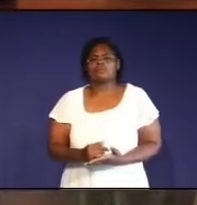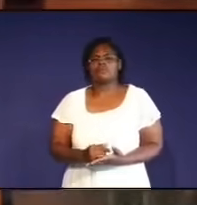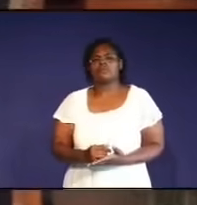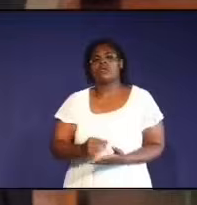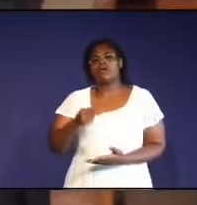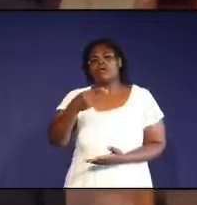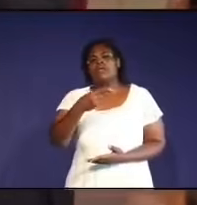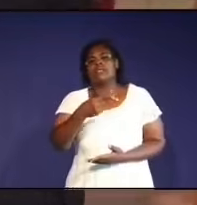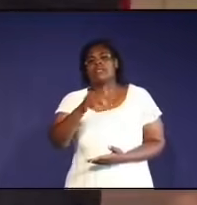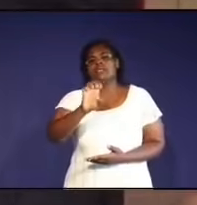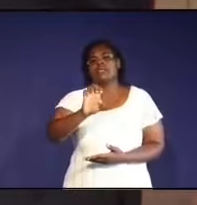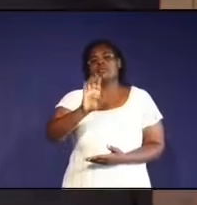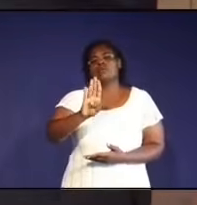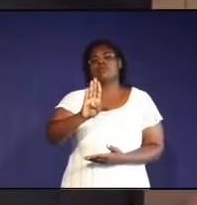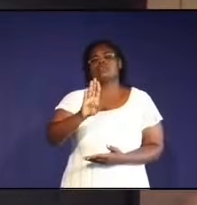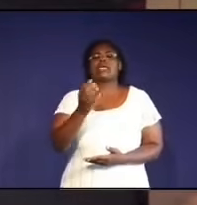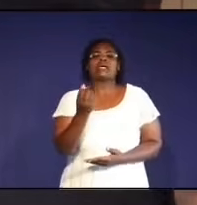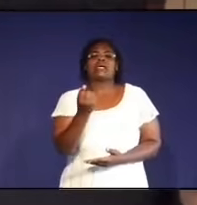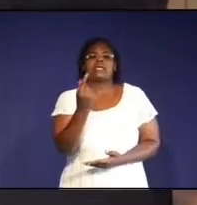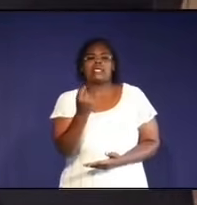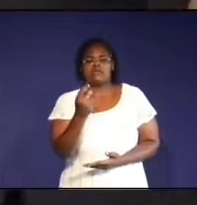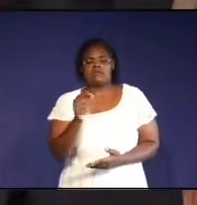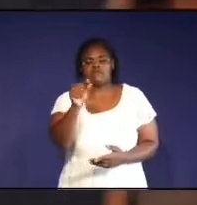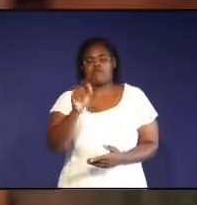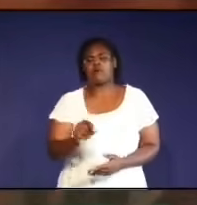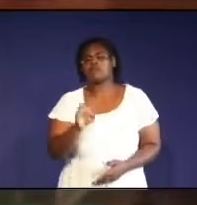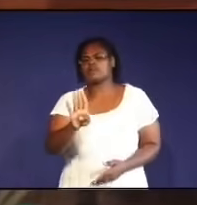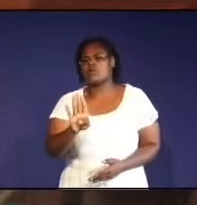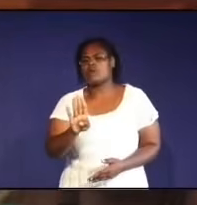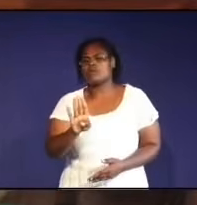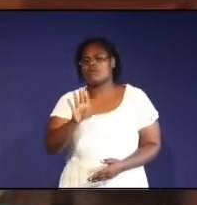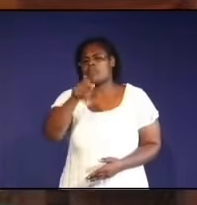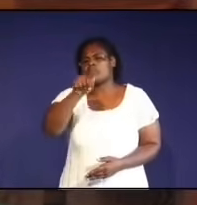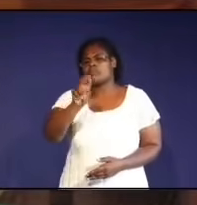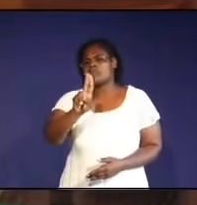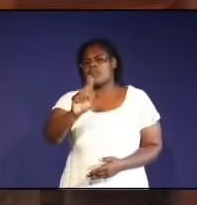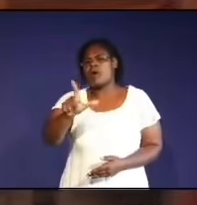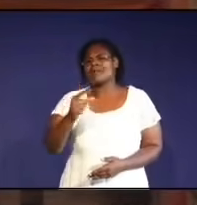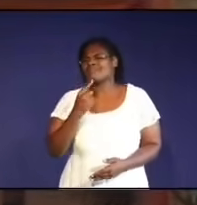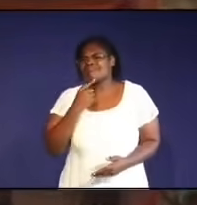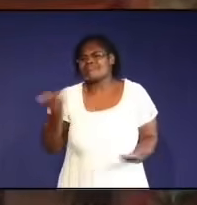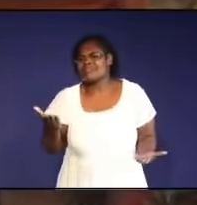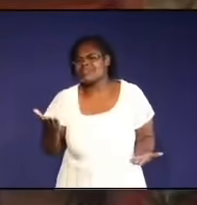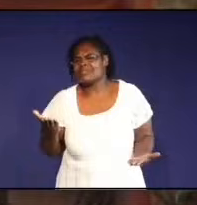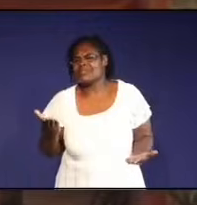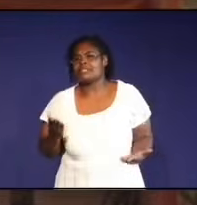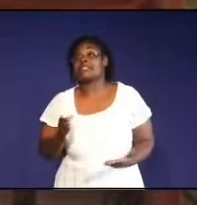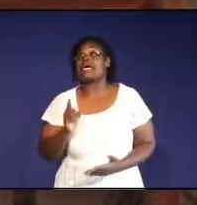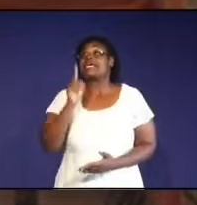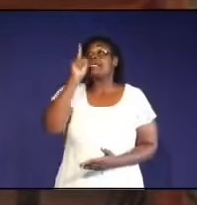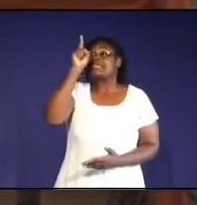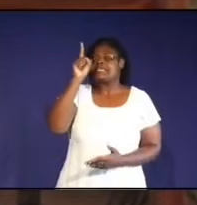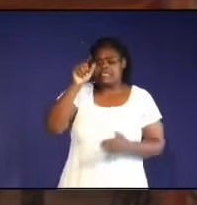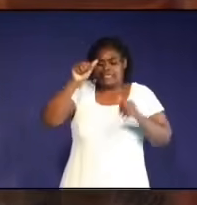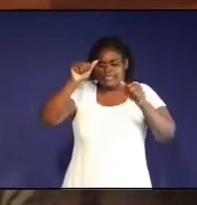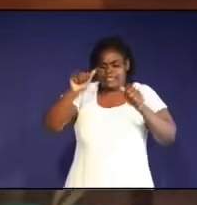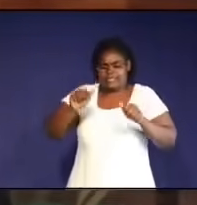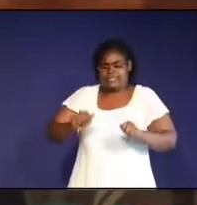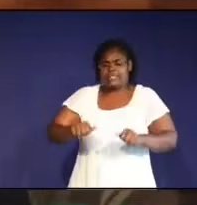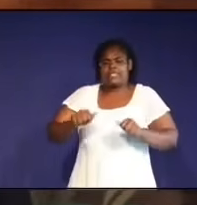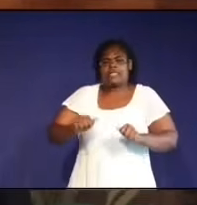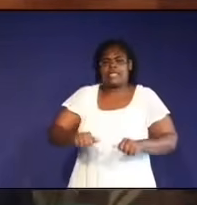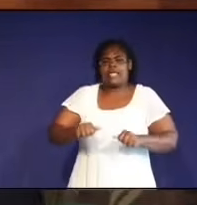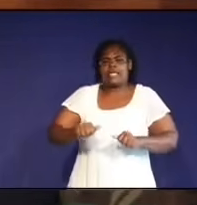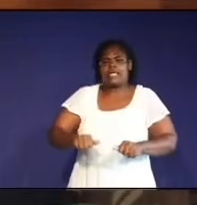Hebrews 11 and verse 4, Paul said that Abel being